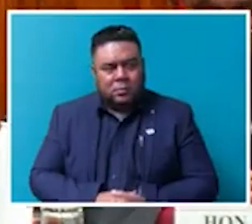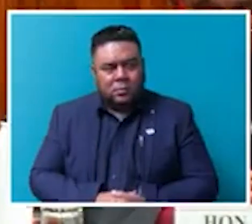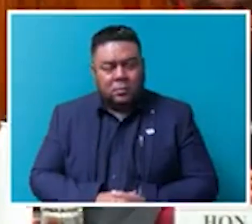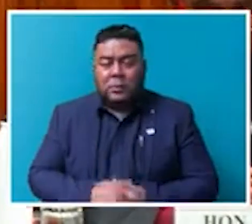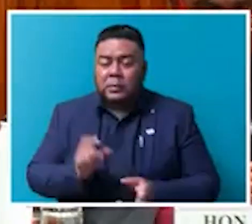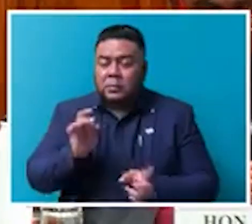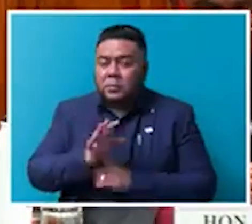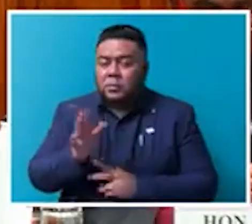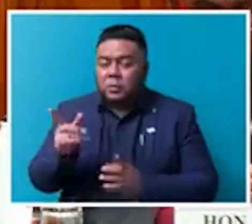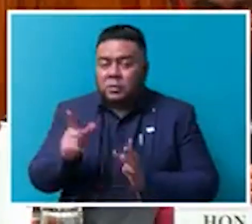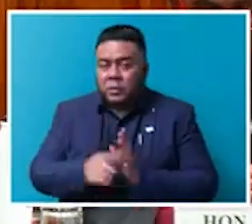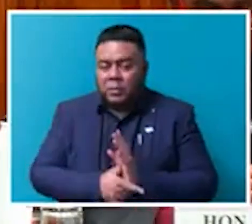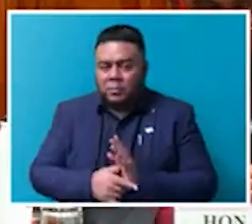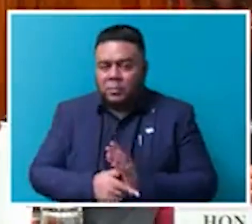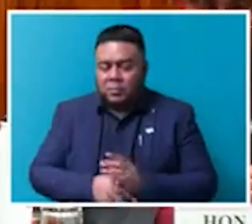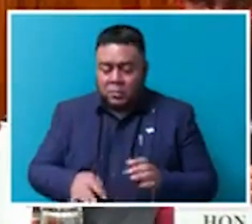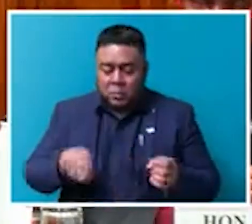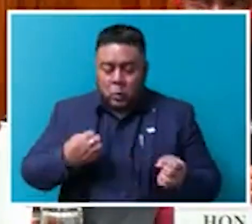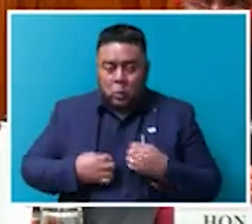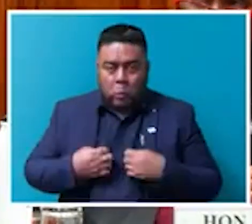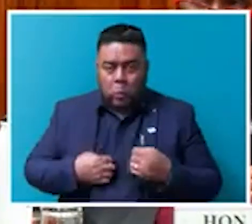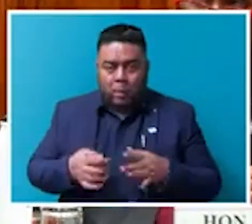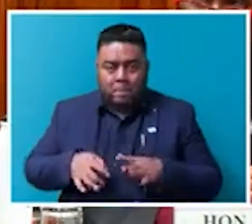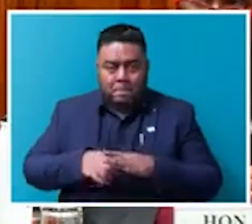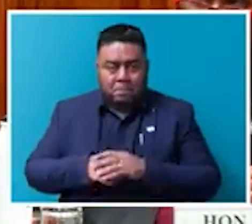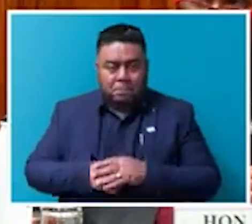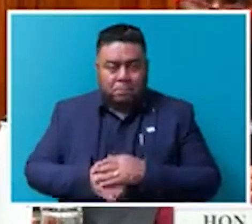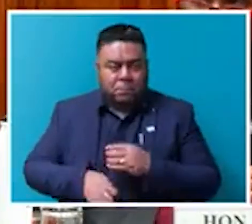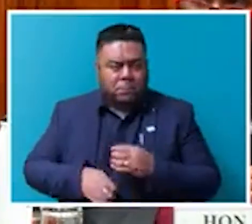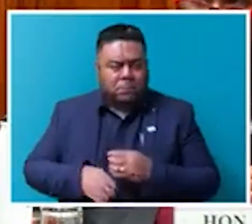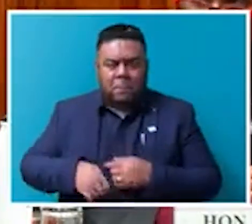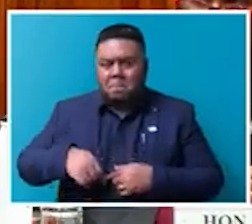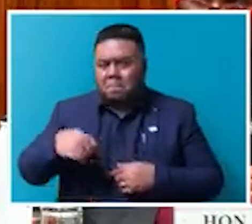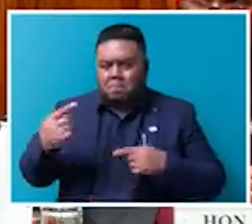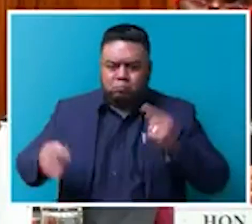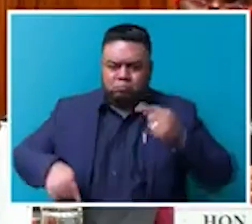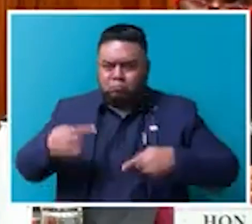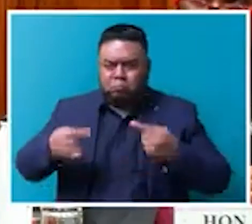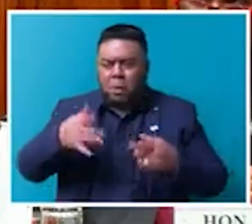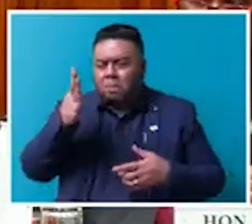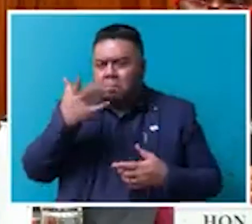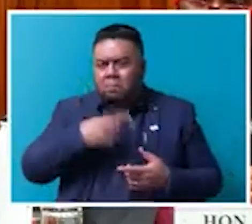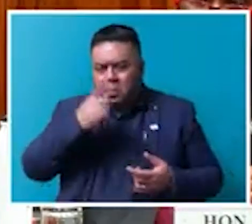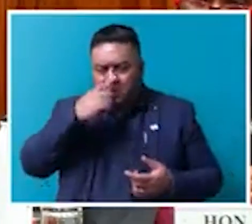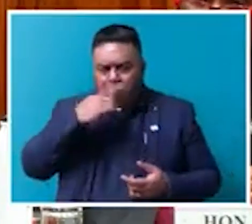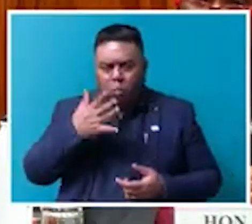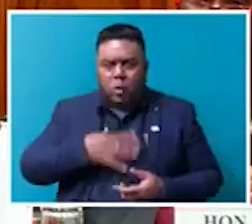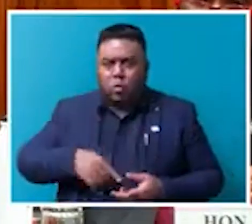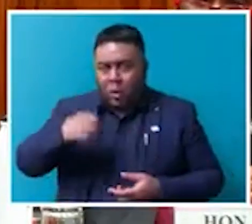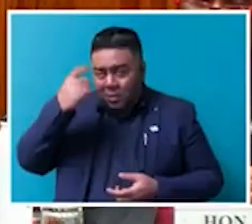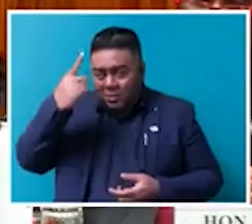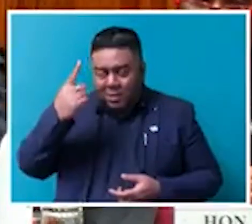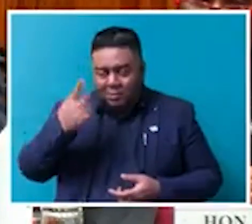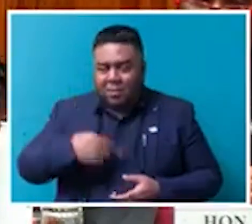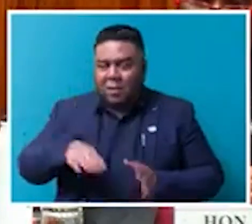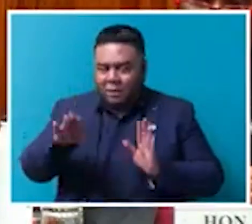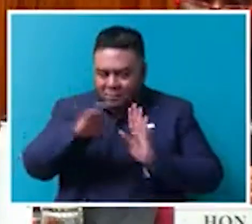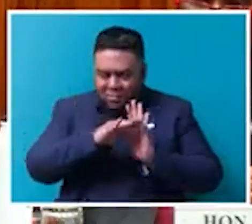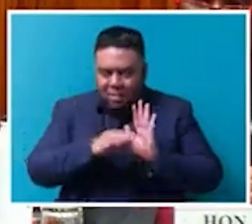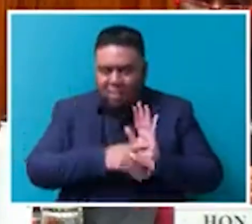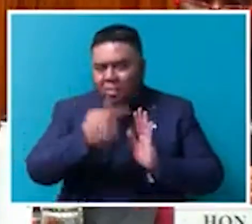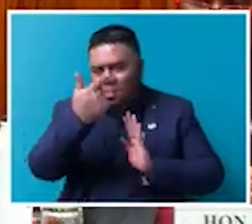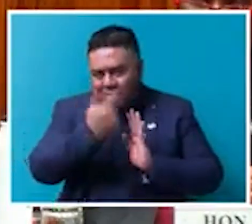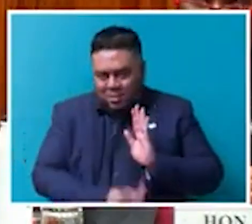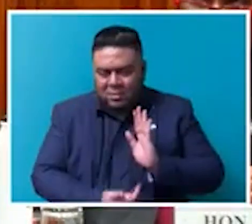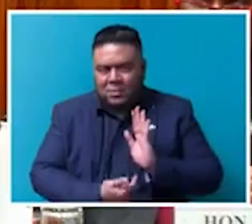especially in times of this panic, and there will be a lot of chaos no matter how much we try to make people understand that there's a